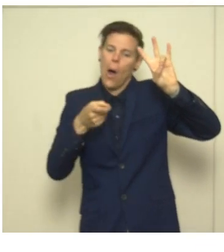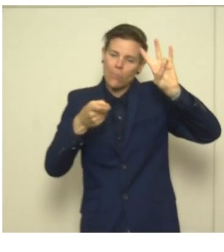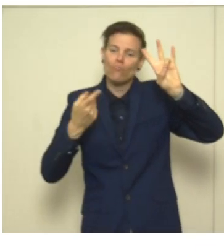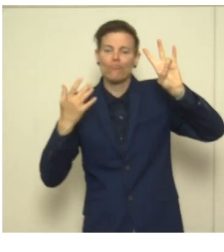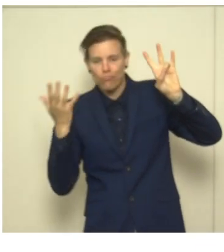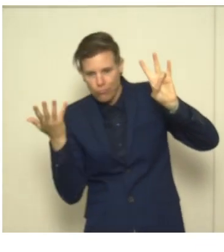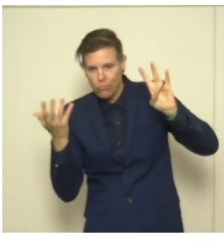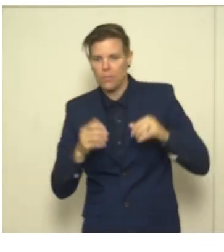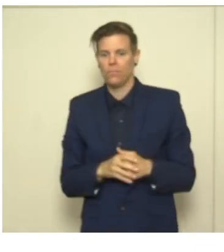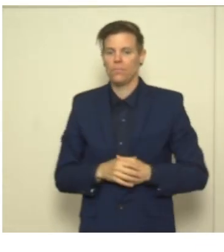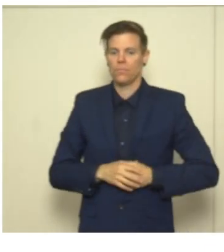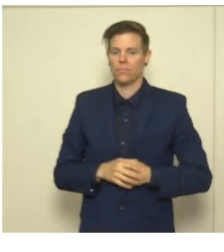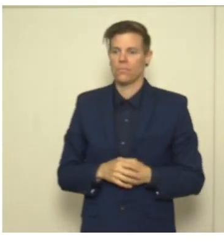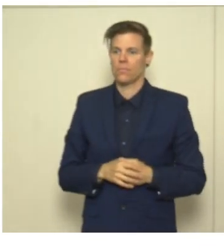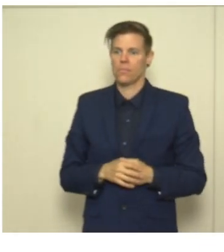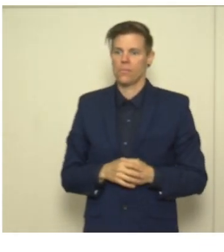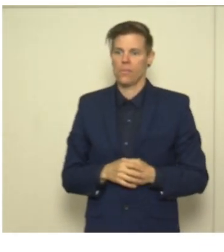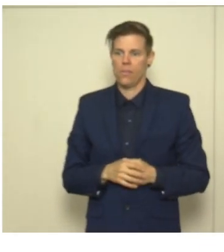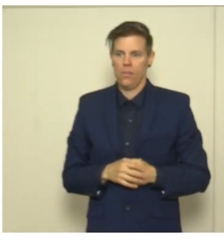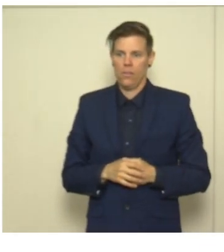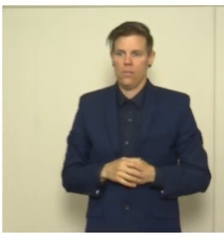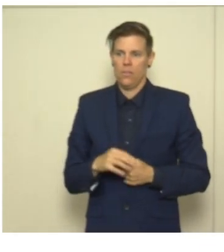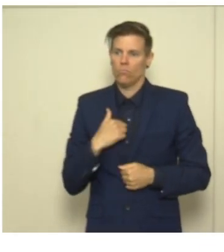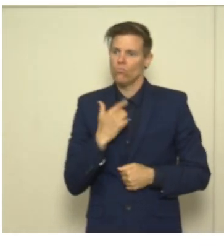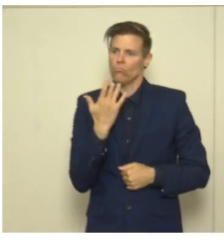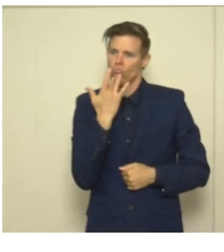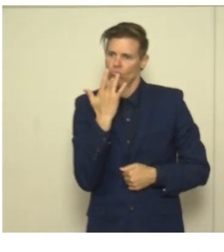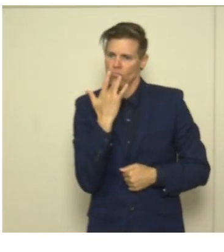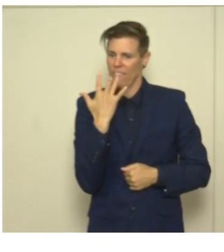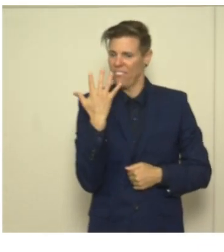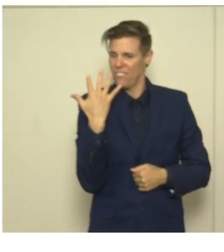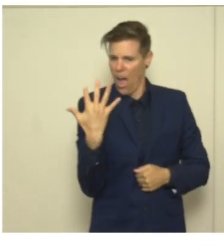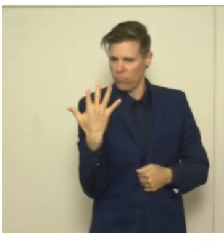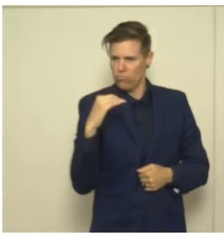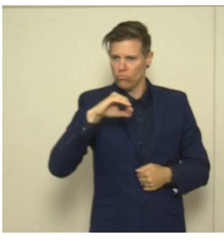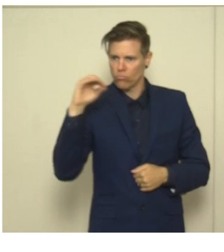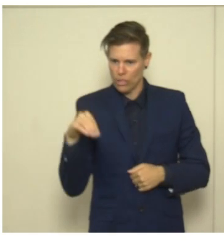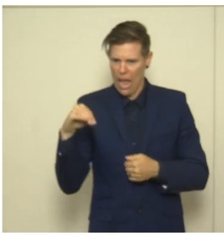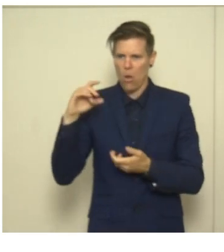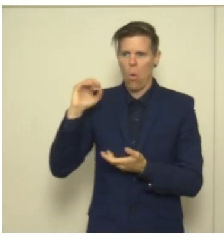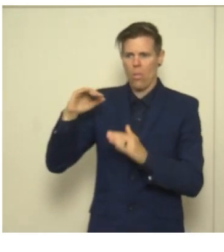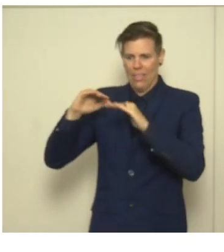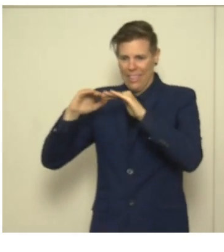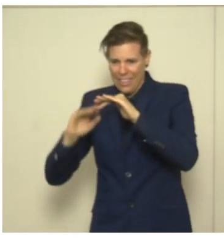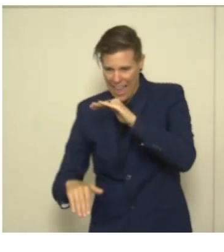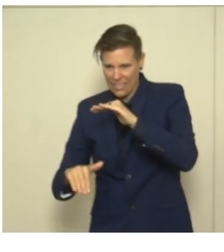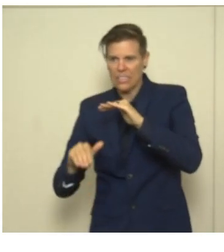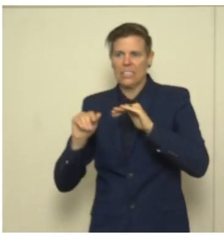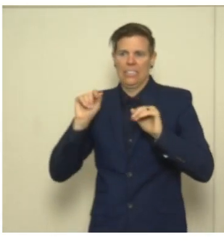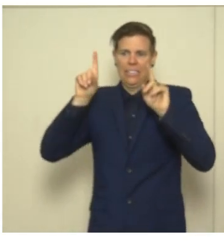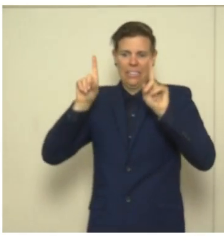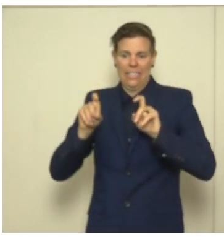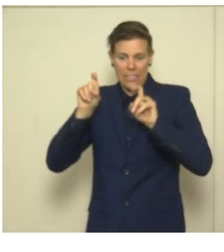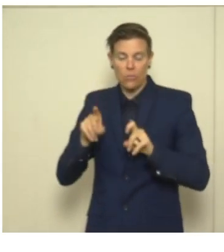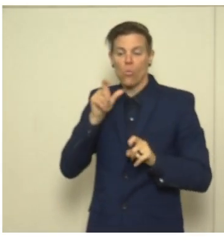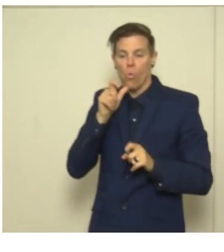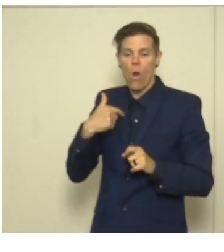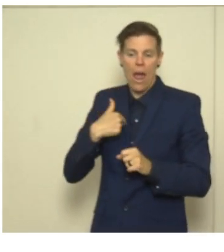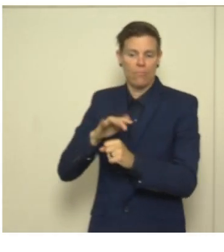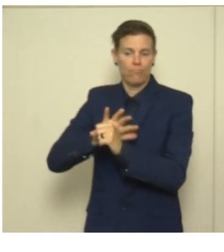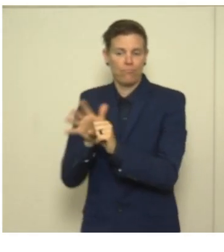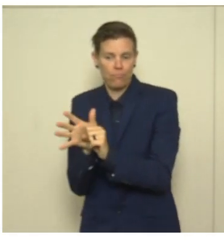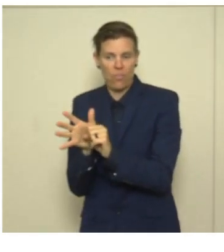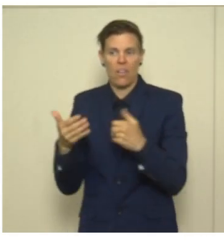slide. We have to be at 5% or less. Ending last week, our 7-day average was 2.13.